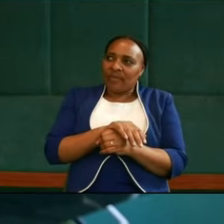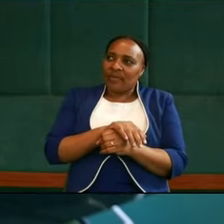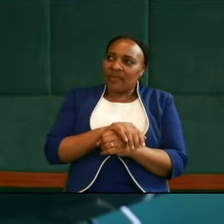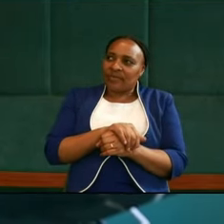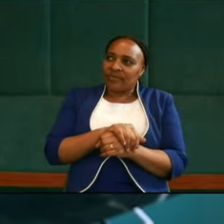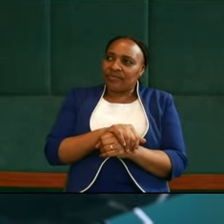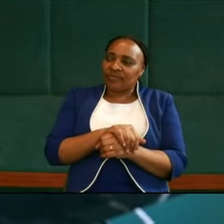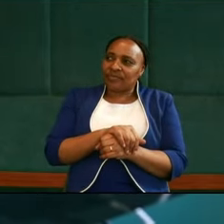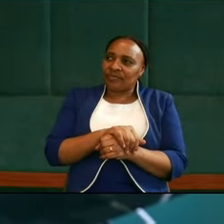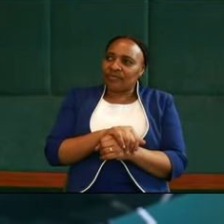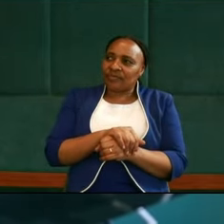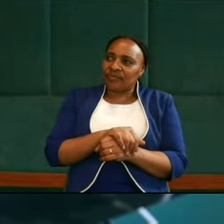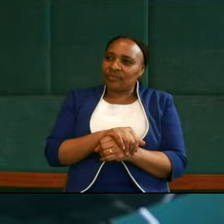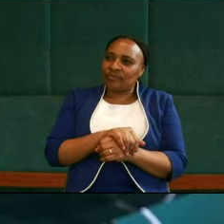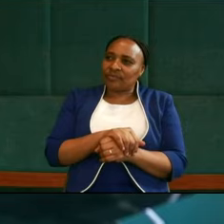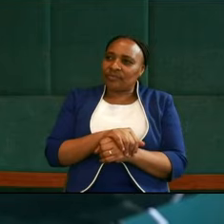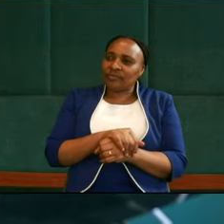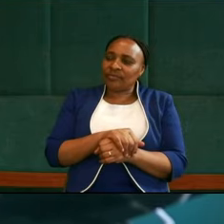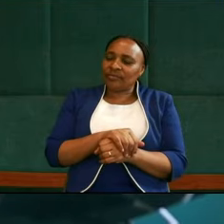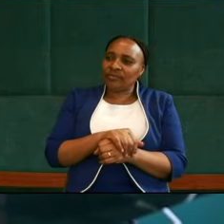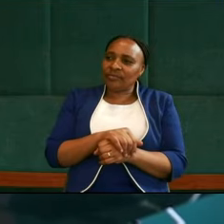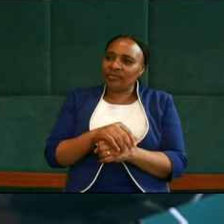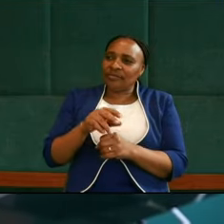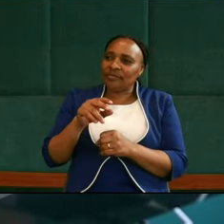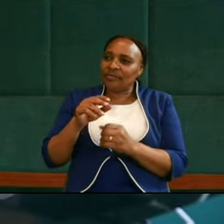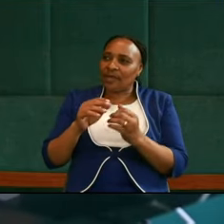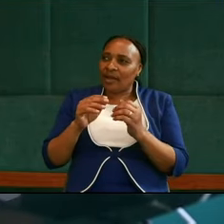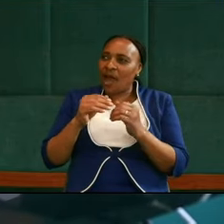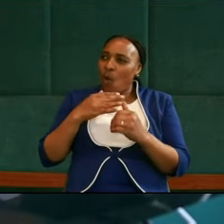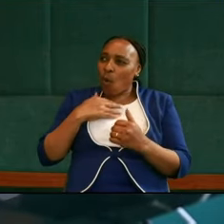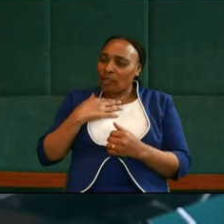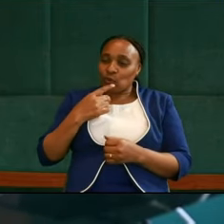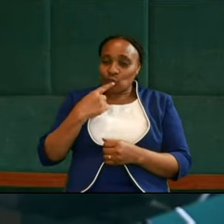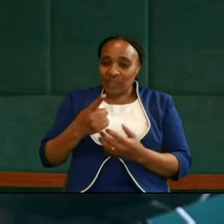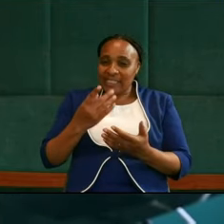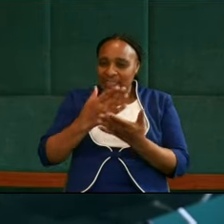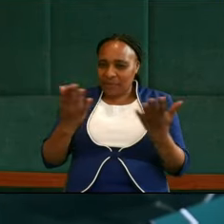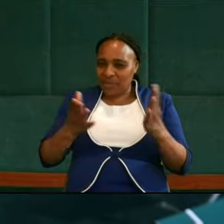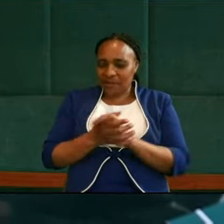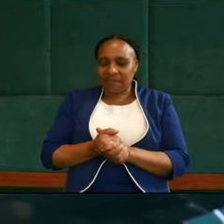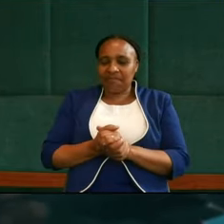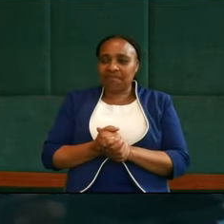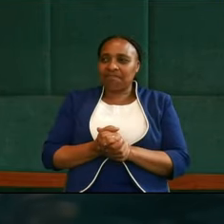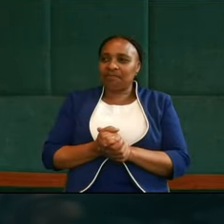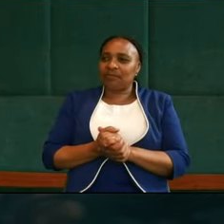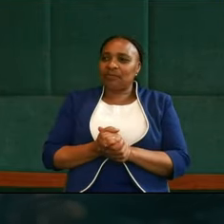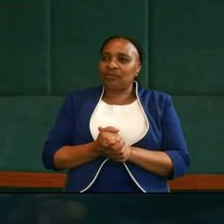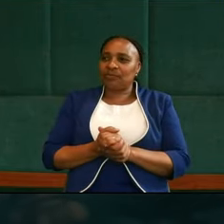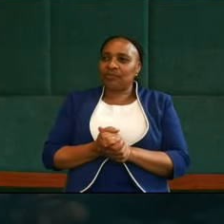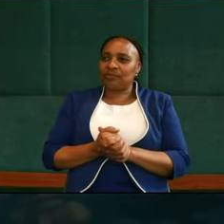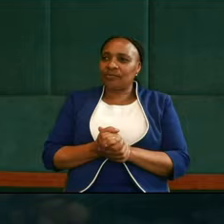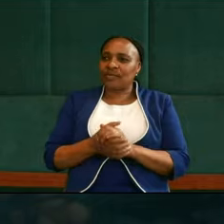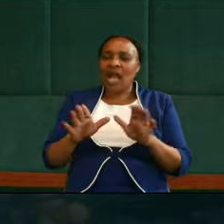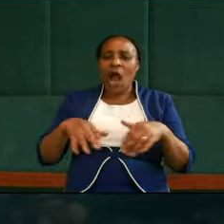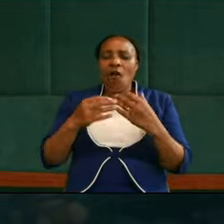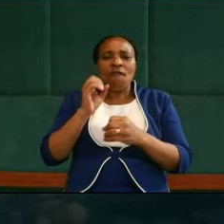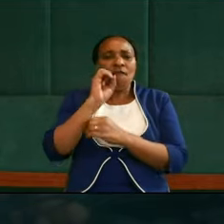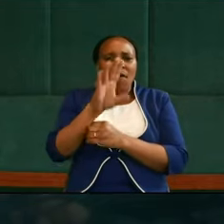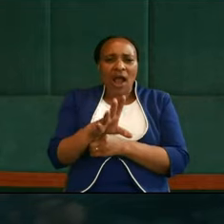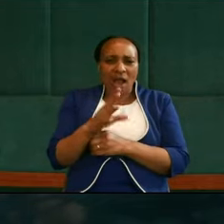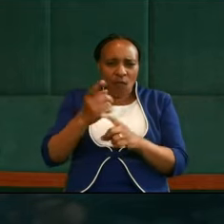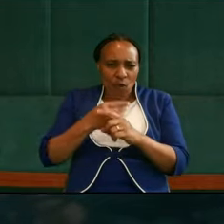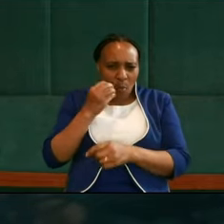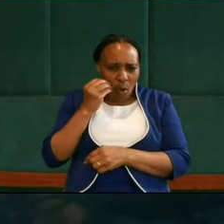through Christ. Strengthens me. I want us to sing a simple song. How far from